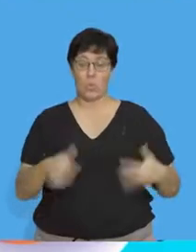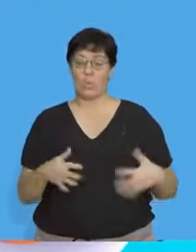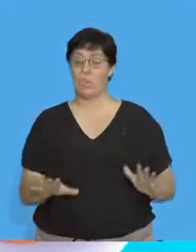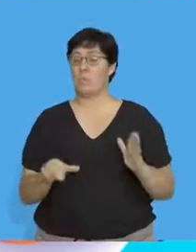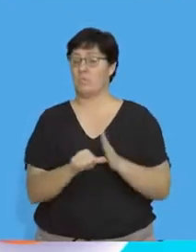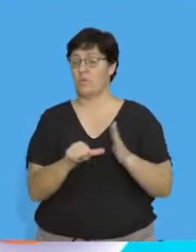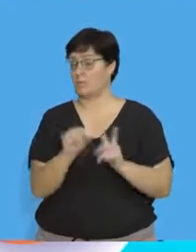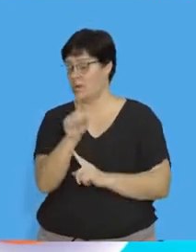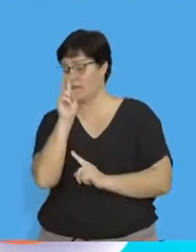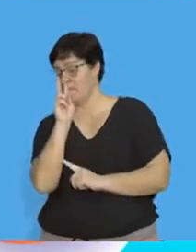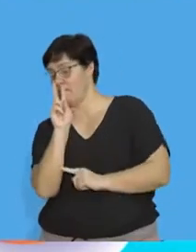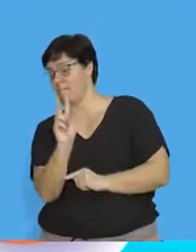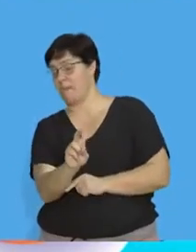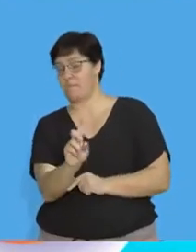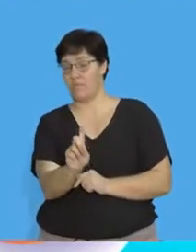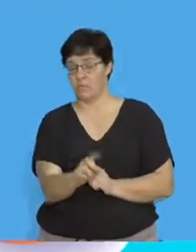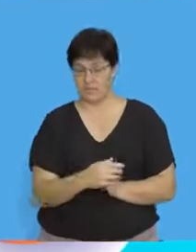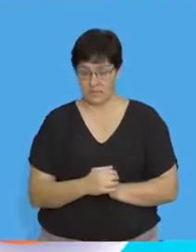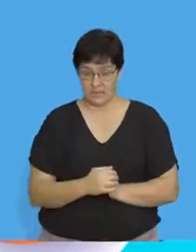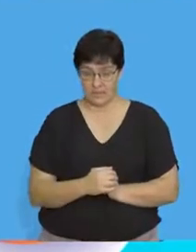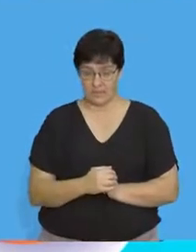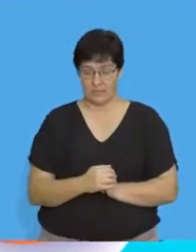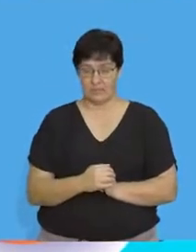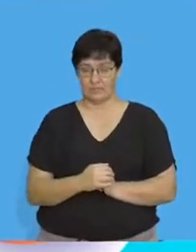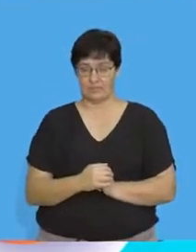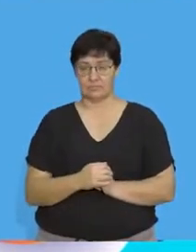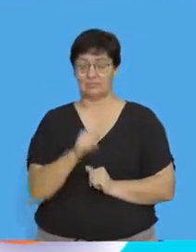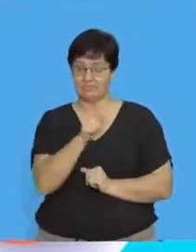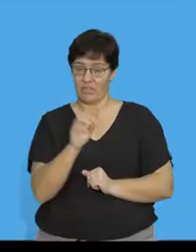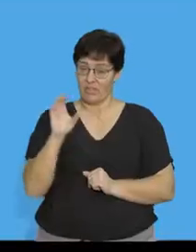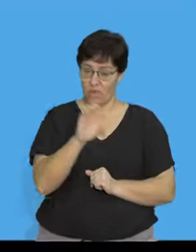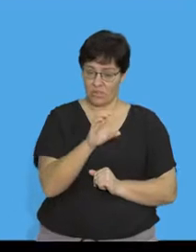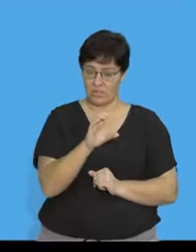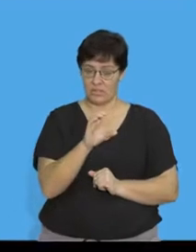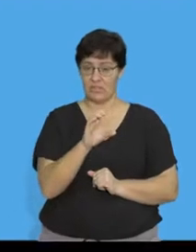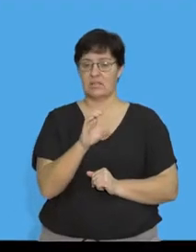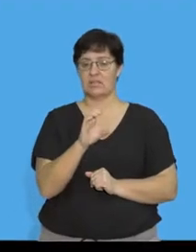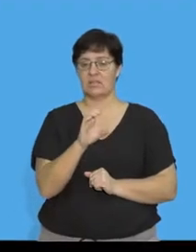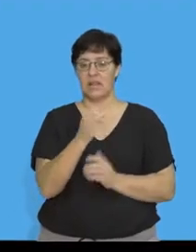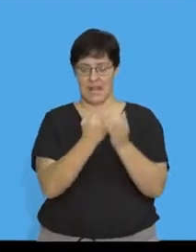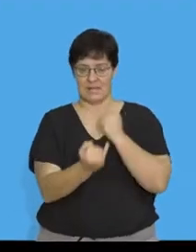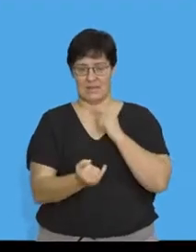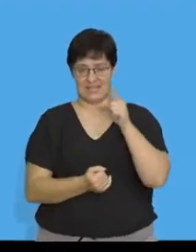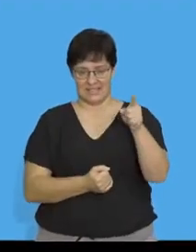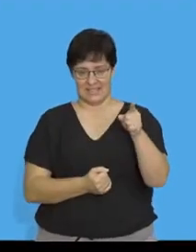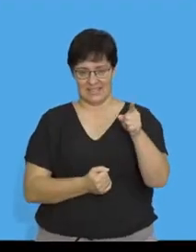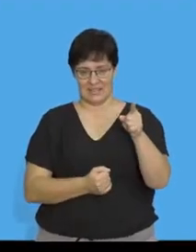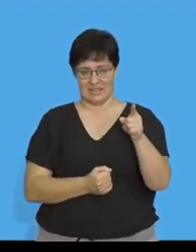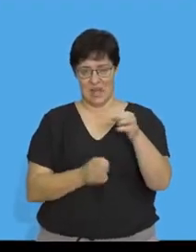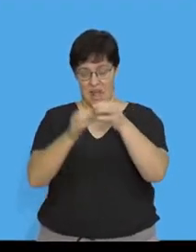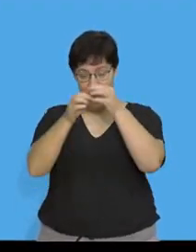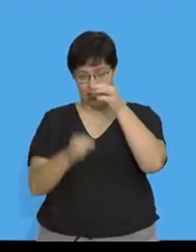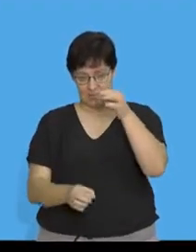we learn anything from the graph? Well, let's have a careful look at the graph. We recognize at this